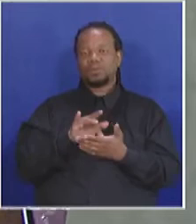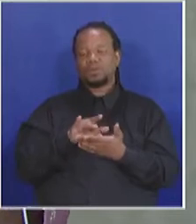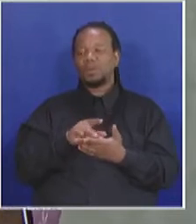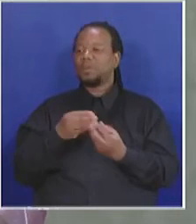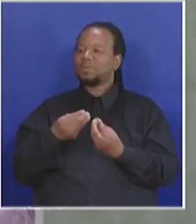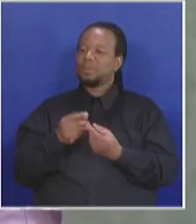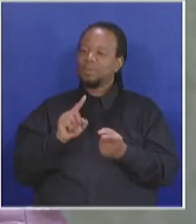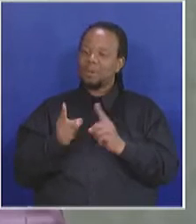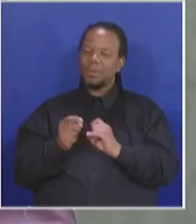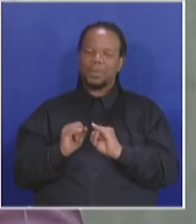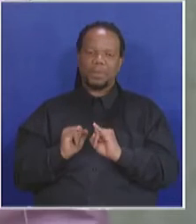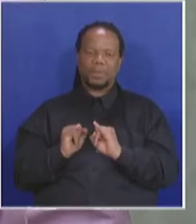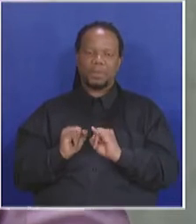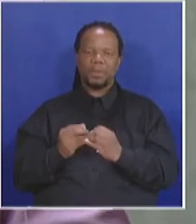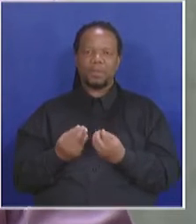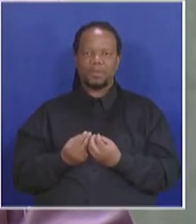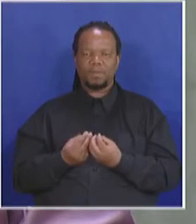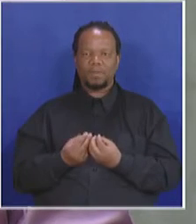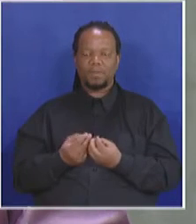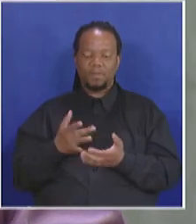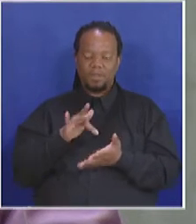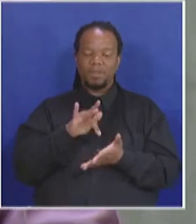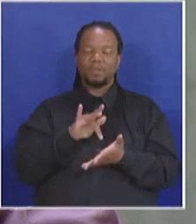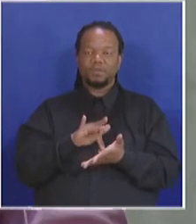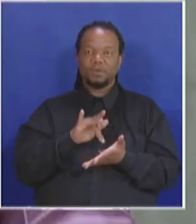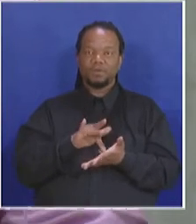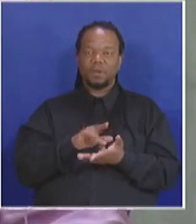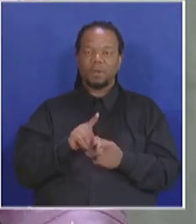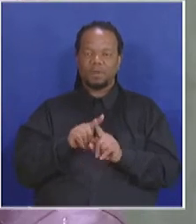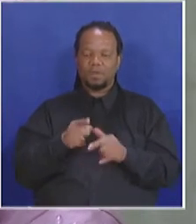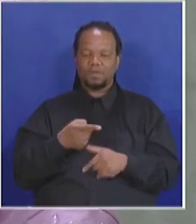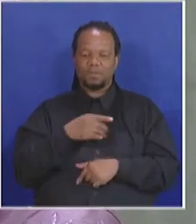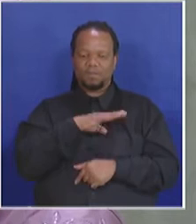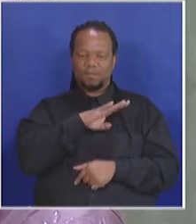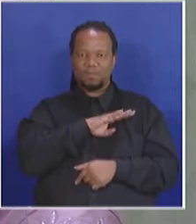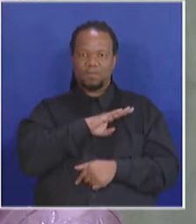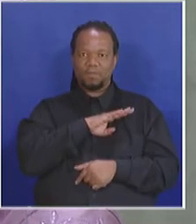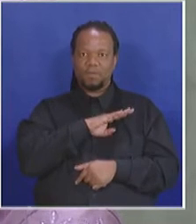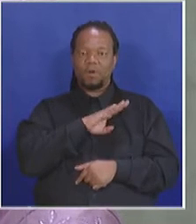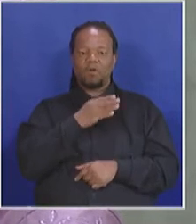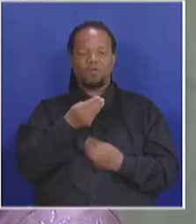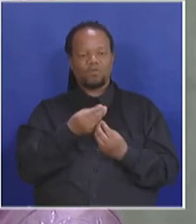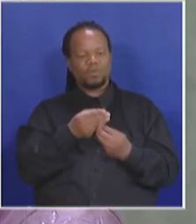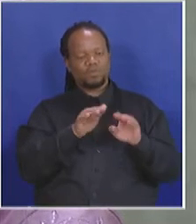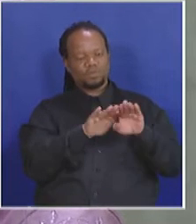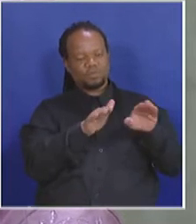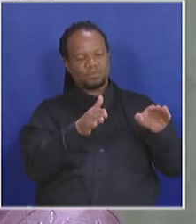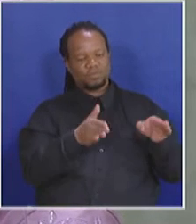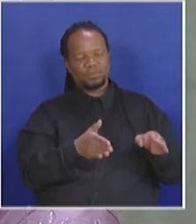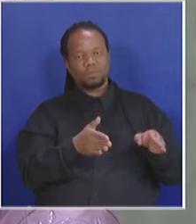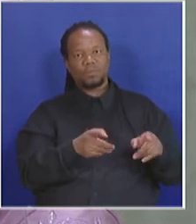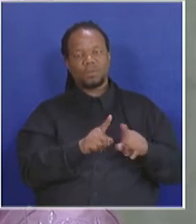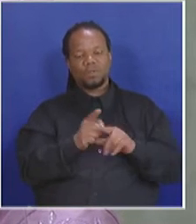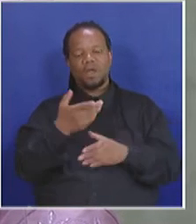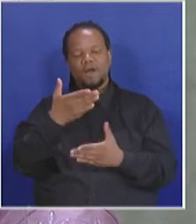agency. The center must prioritize security for safekeeping of its assets, particularly the filing room and the